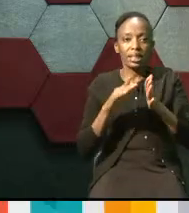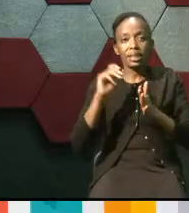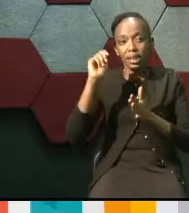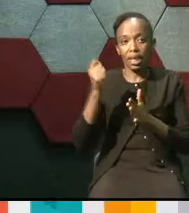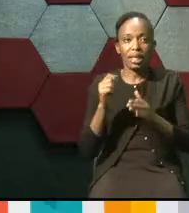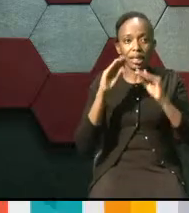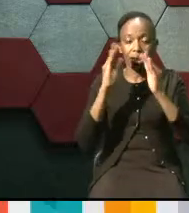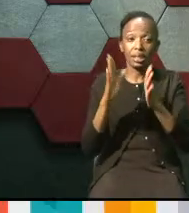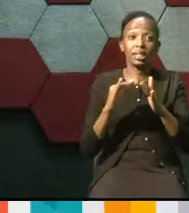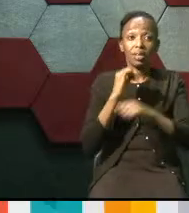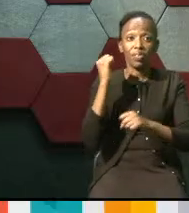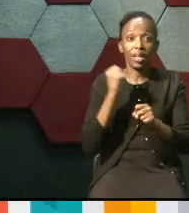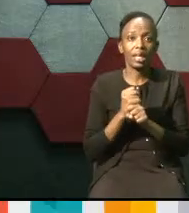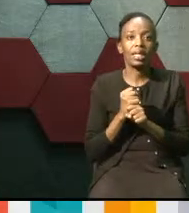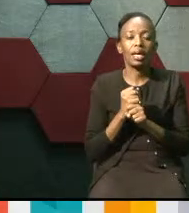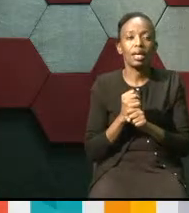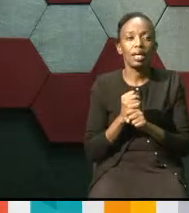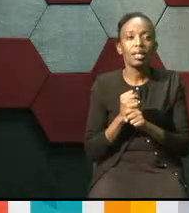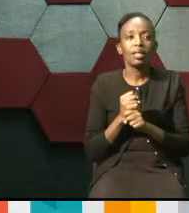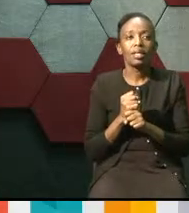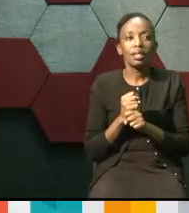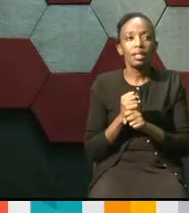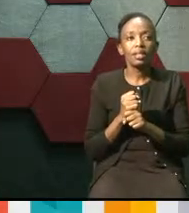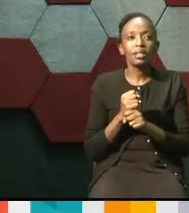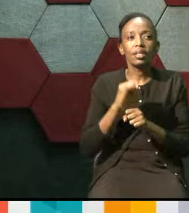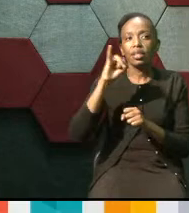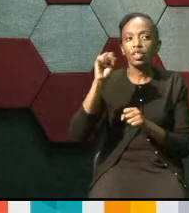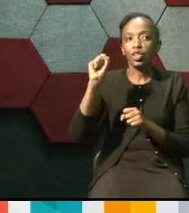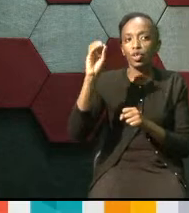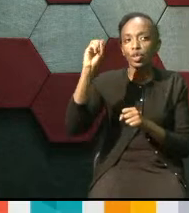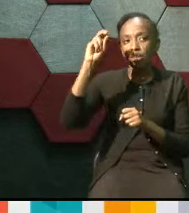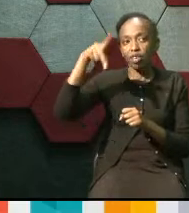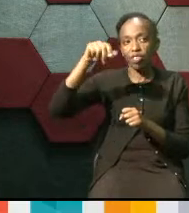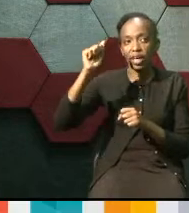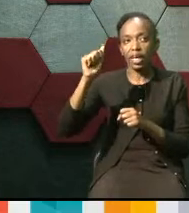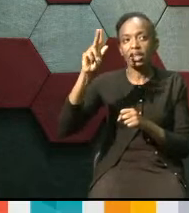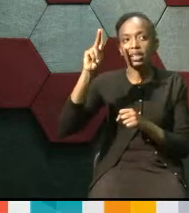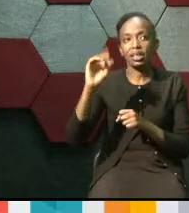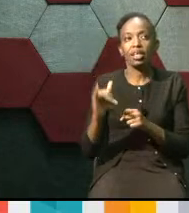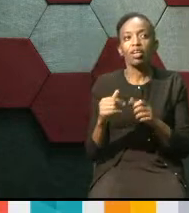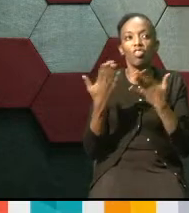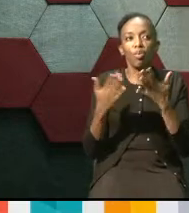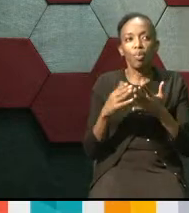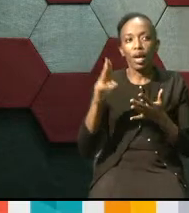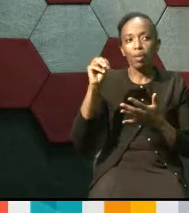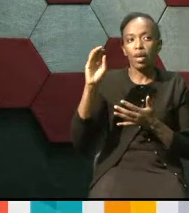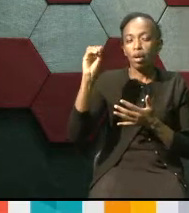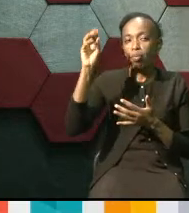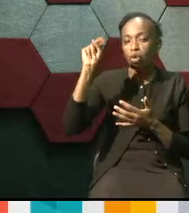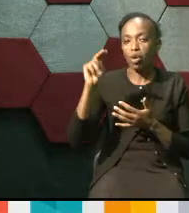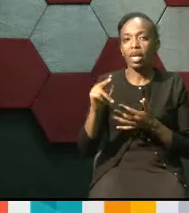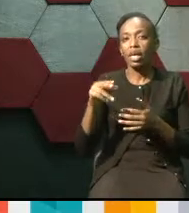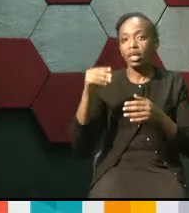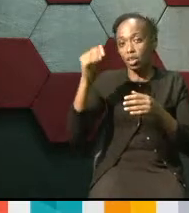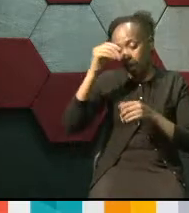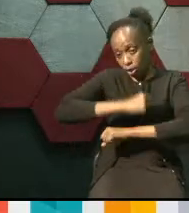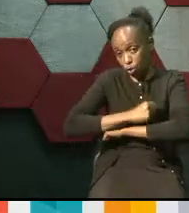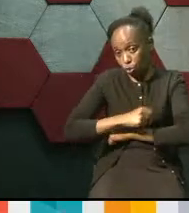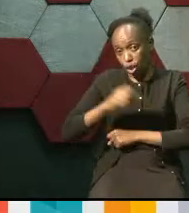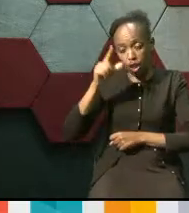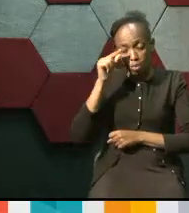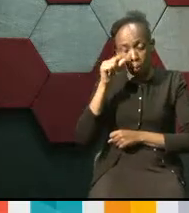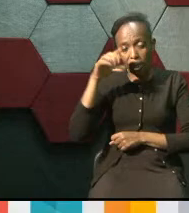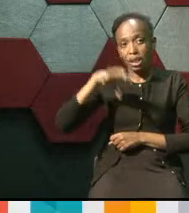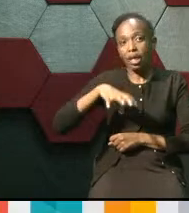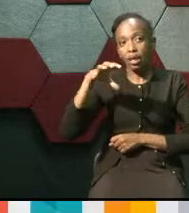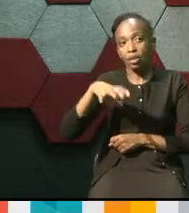Kenya Teacher of the Year is Bwana Josephat Nzikali from Memon Academy High School in Mombasa